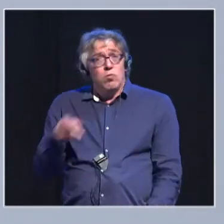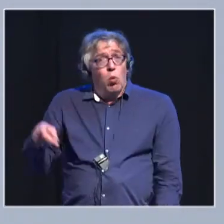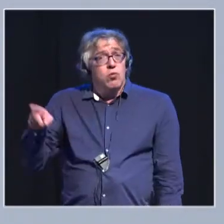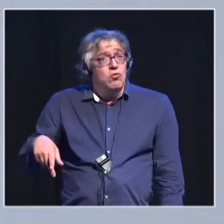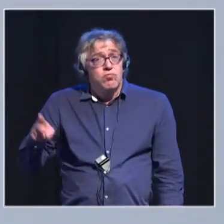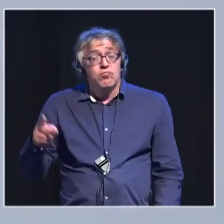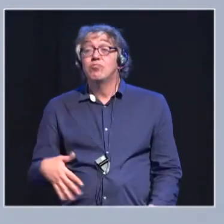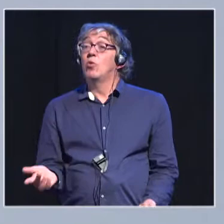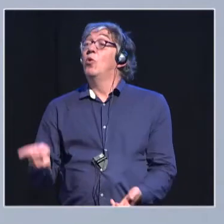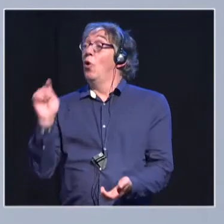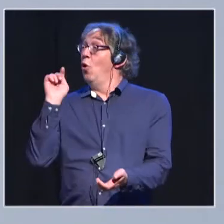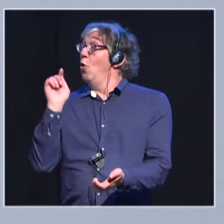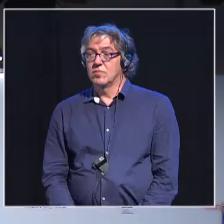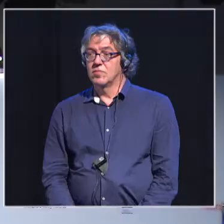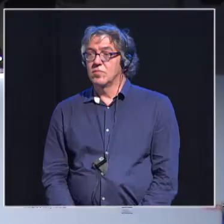cast your votes.